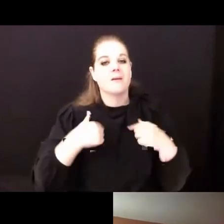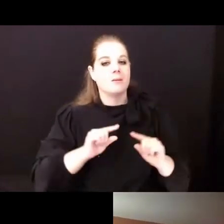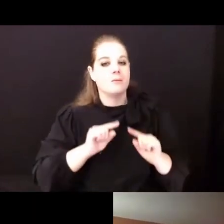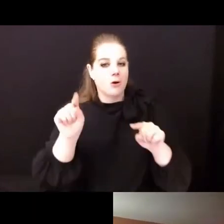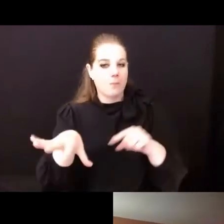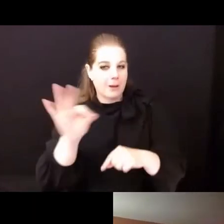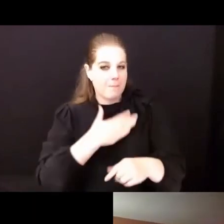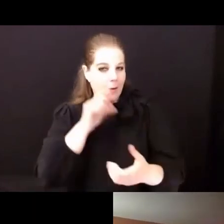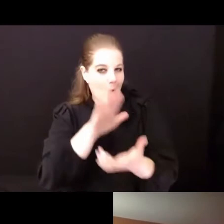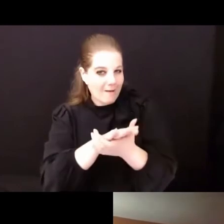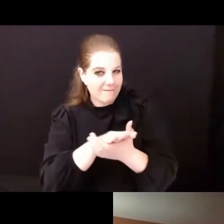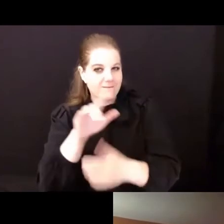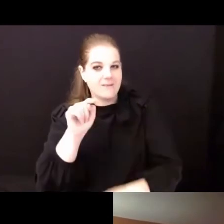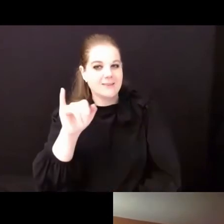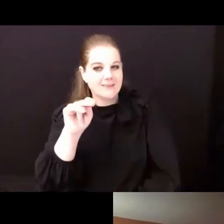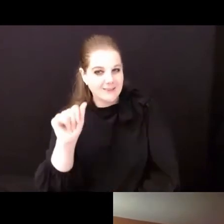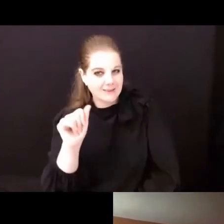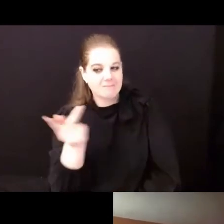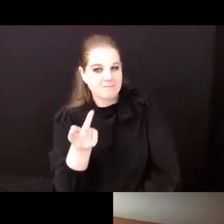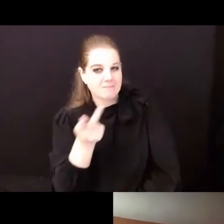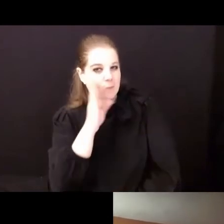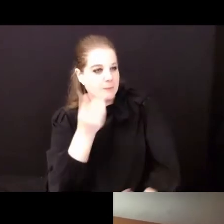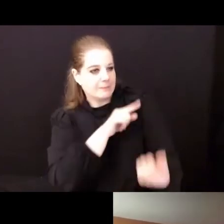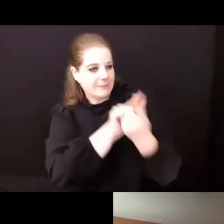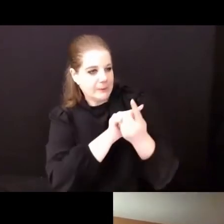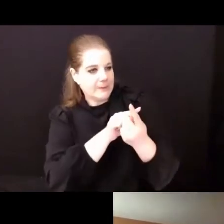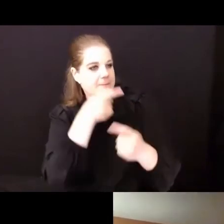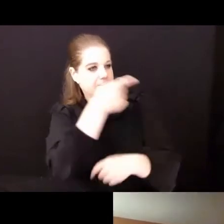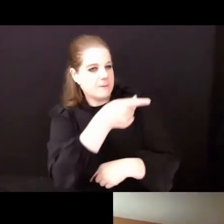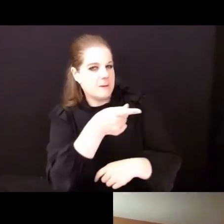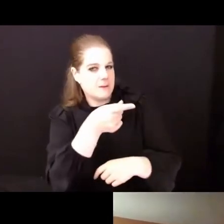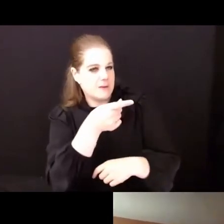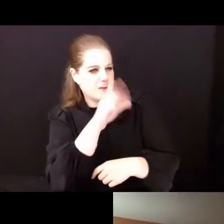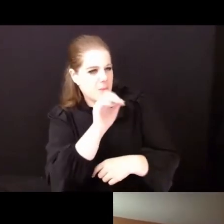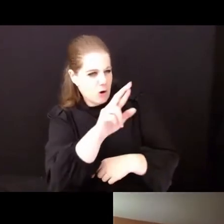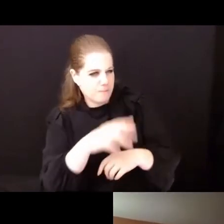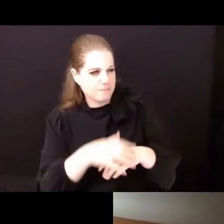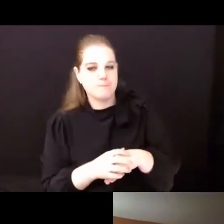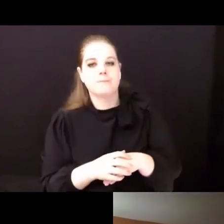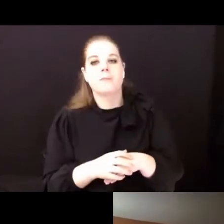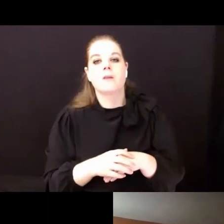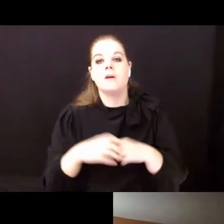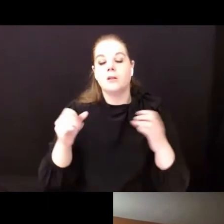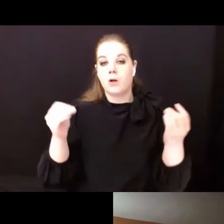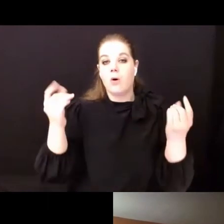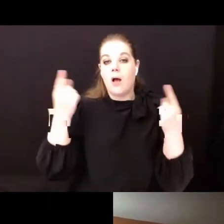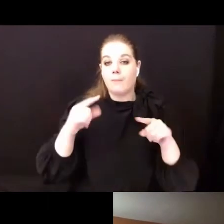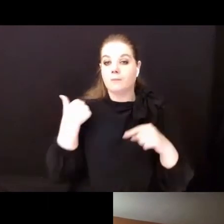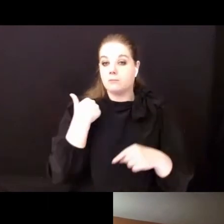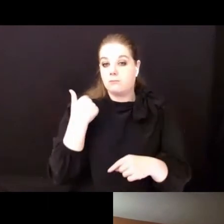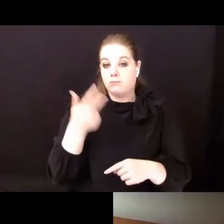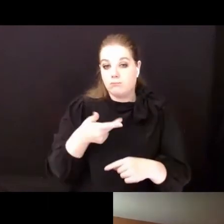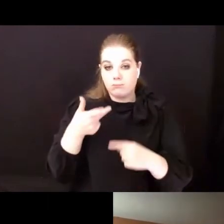wife, Tina, and we'll meet you at the bar. And we ended up going to a sports